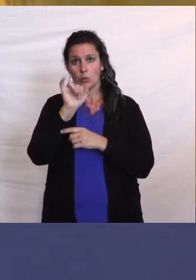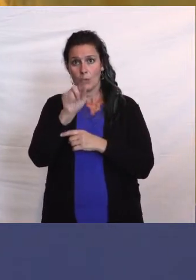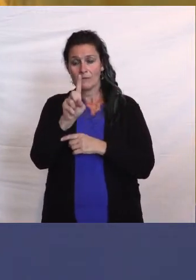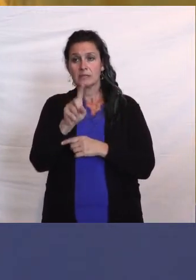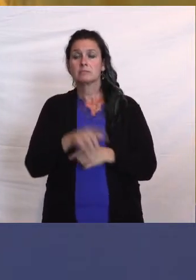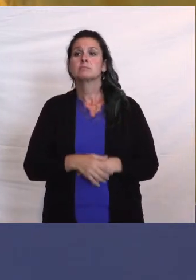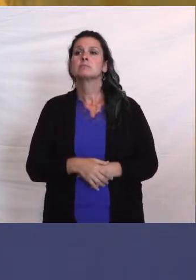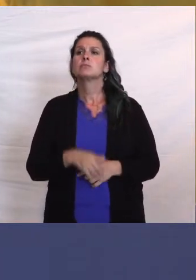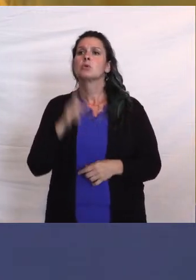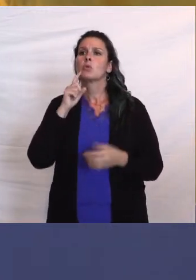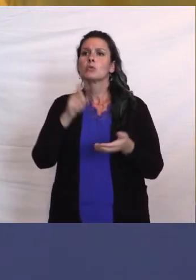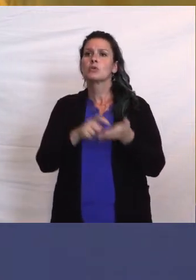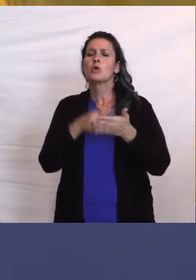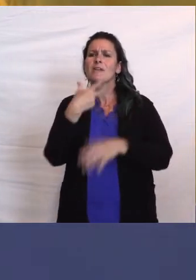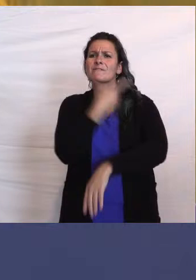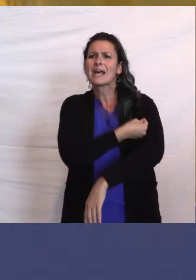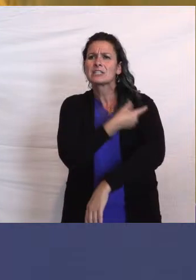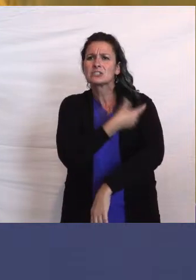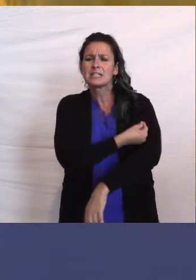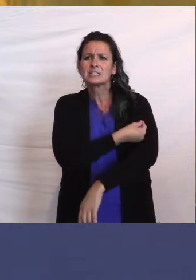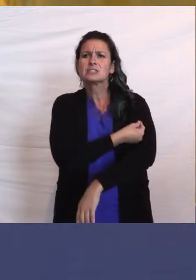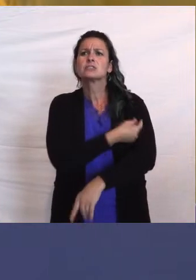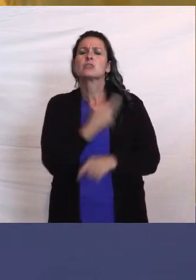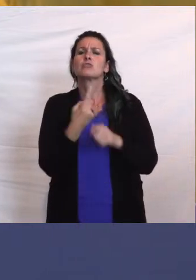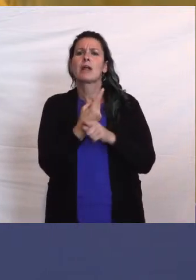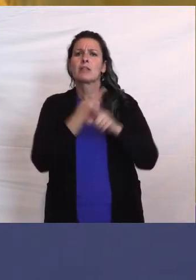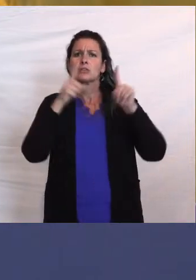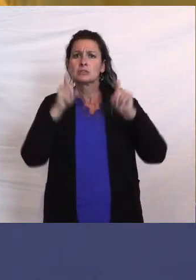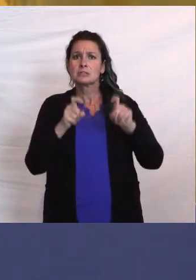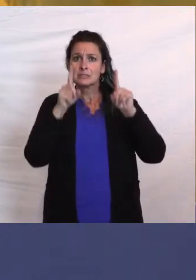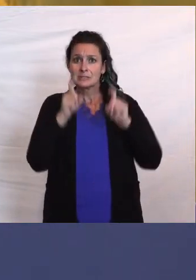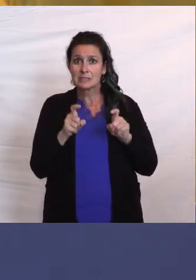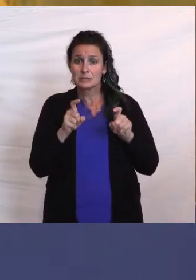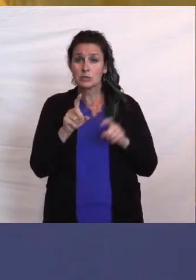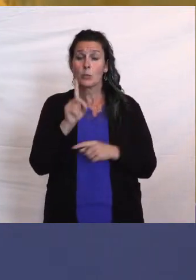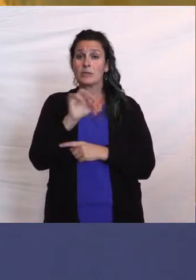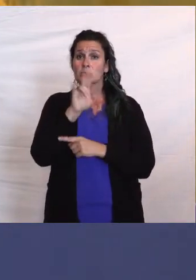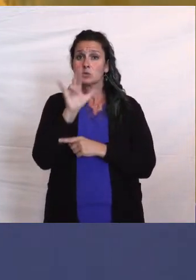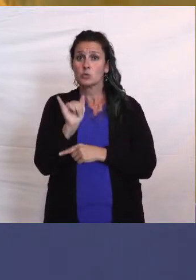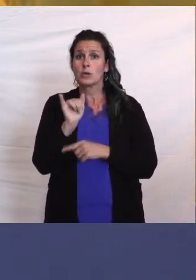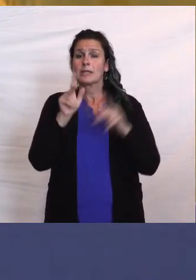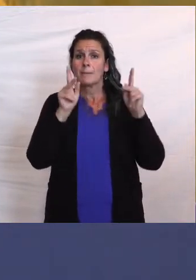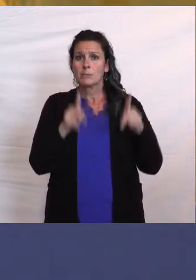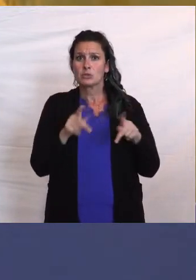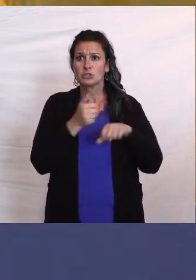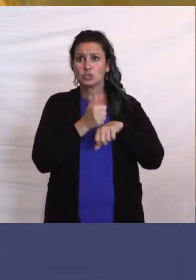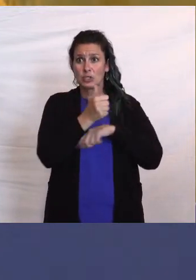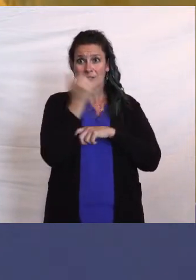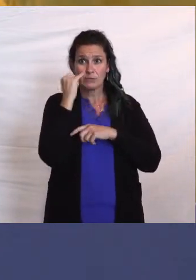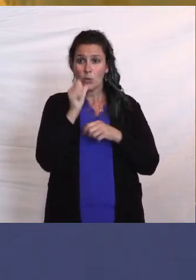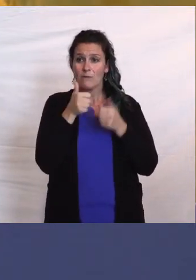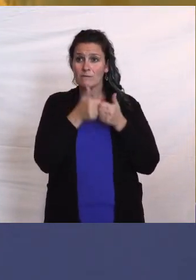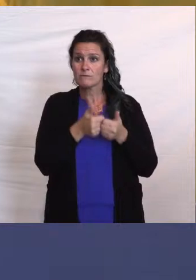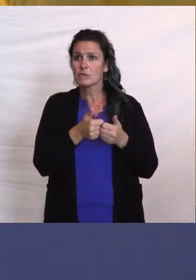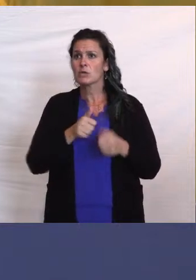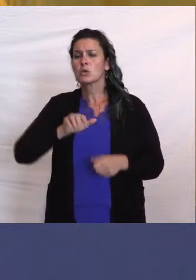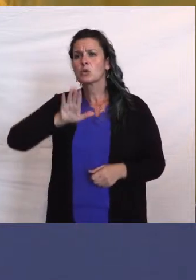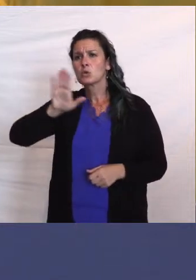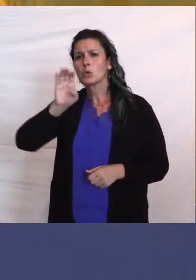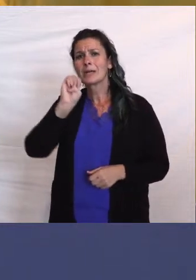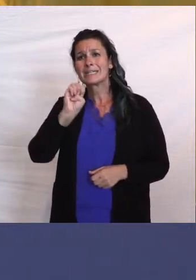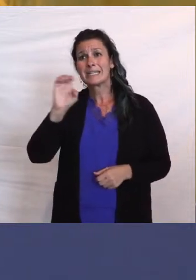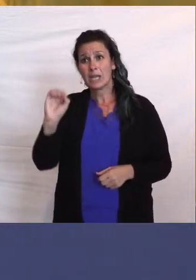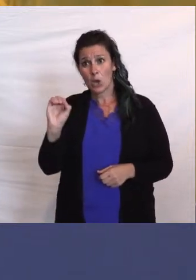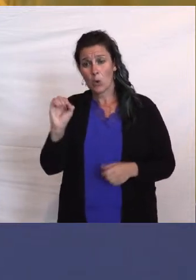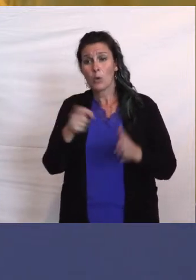requiring vaccination or regular testing can hit violators with disorderly persons charges. So, who did, sorry? Your executive